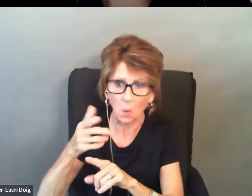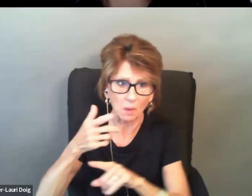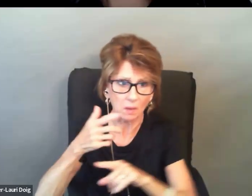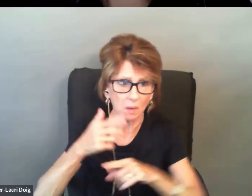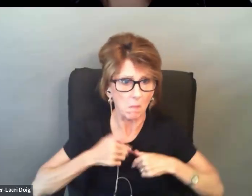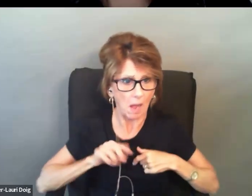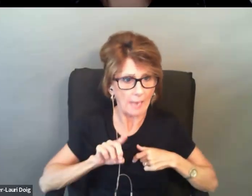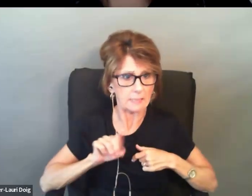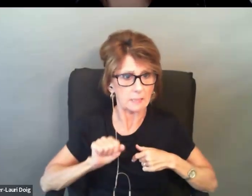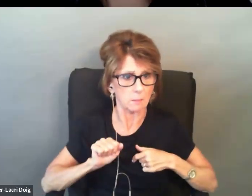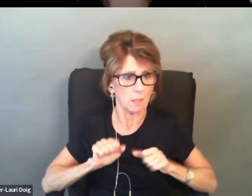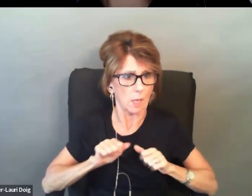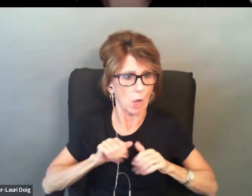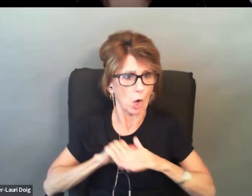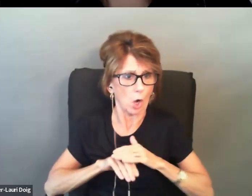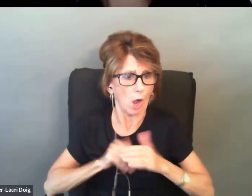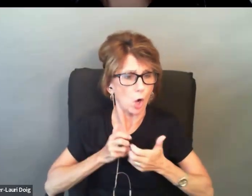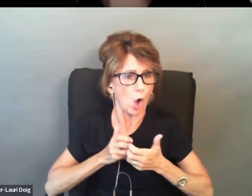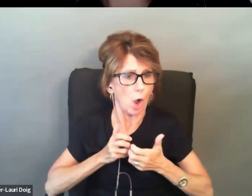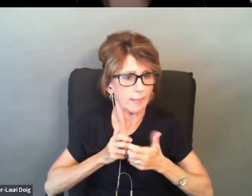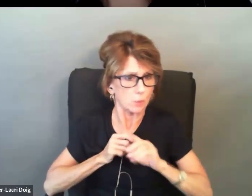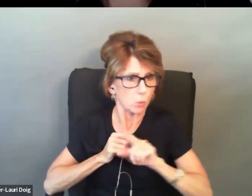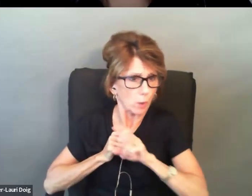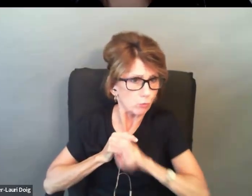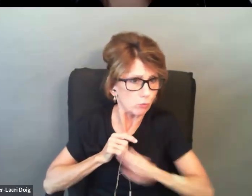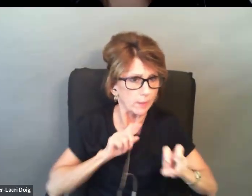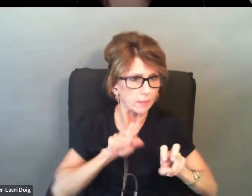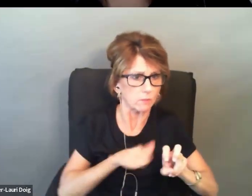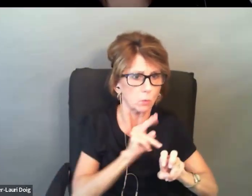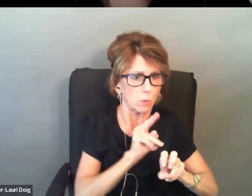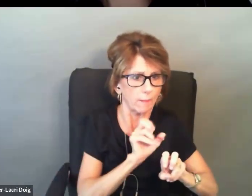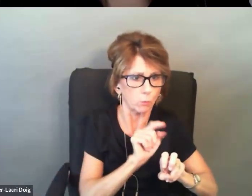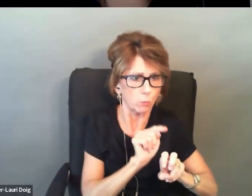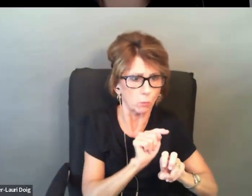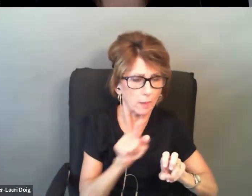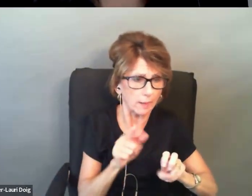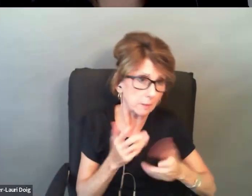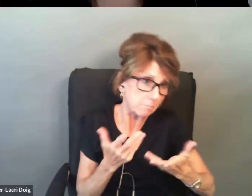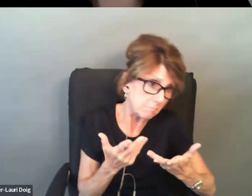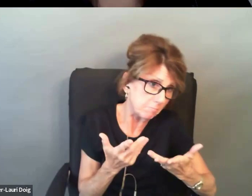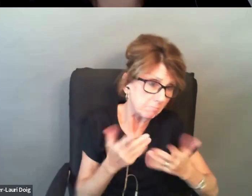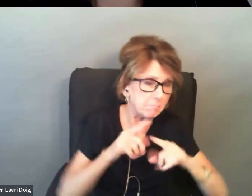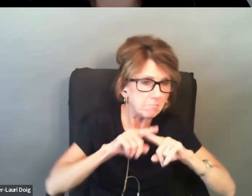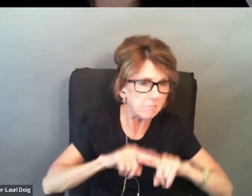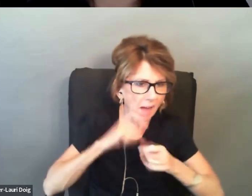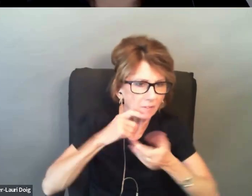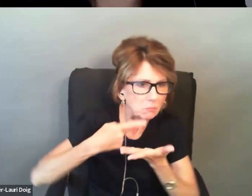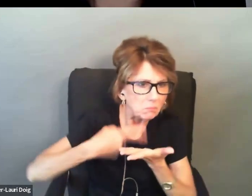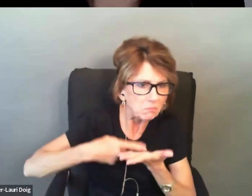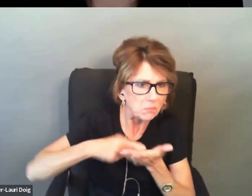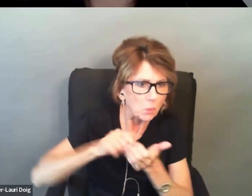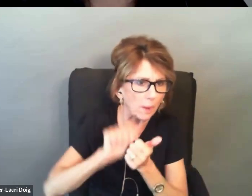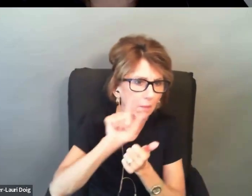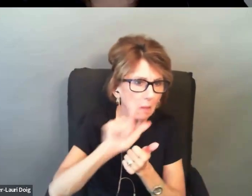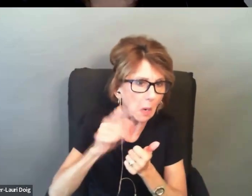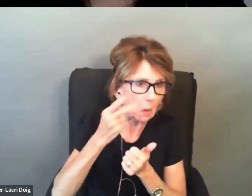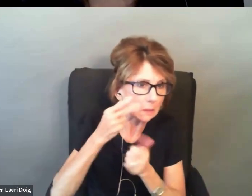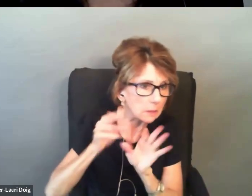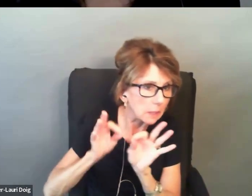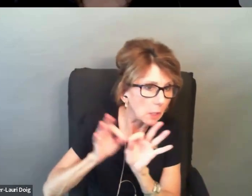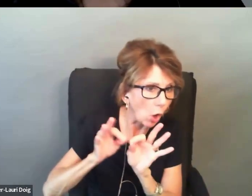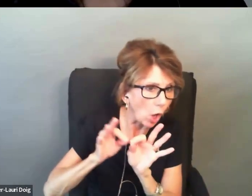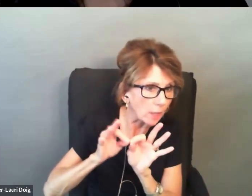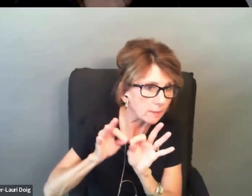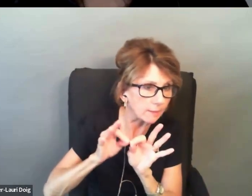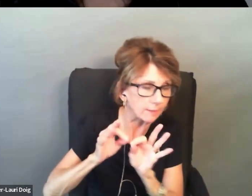disability accommodation modifications to that unit, depending on how much that's going to cost. Thank